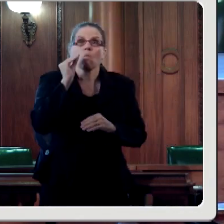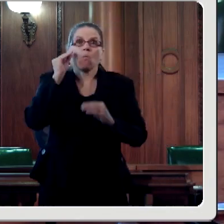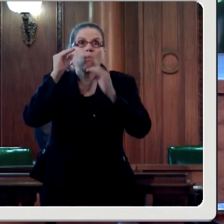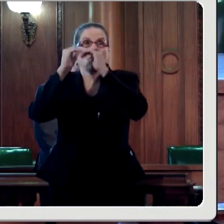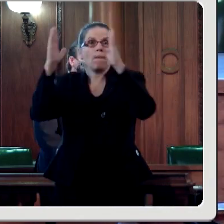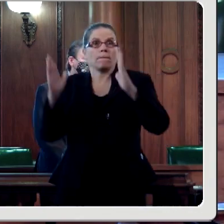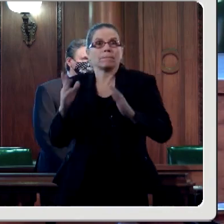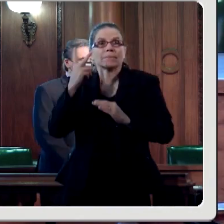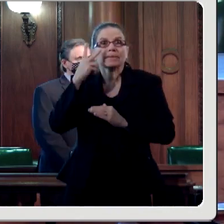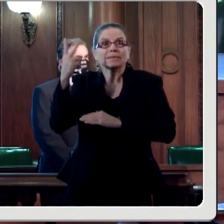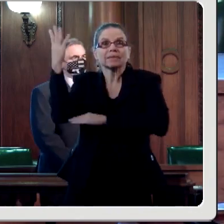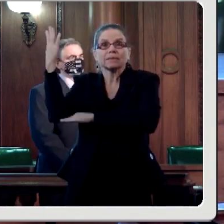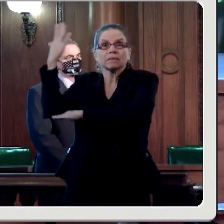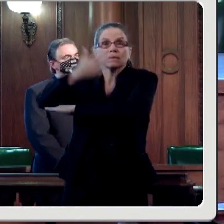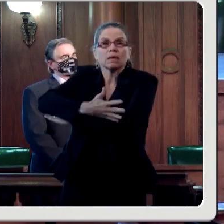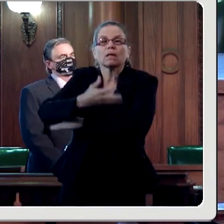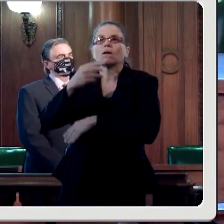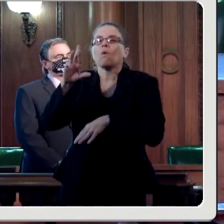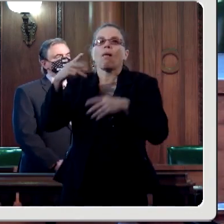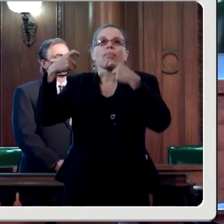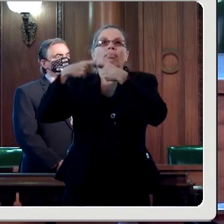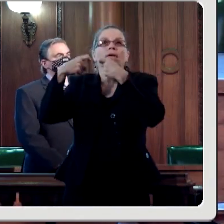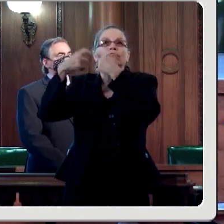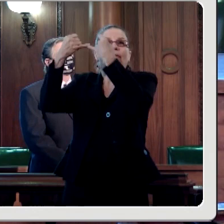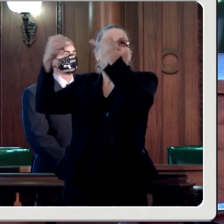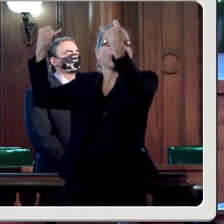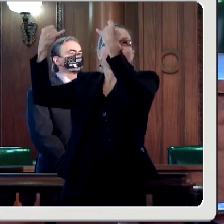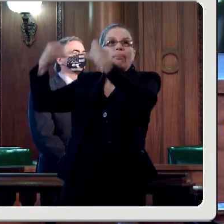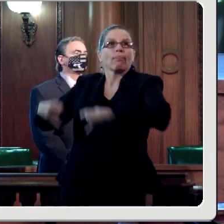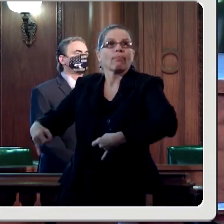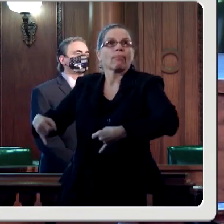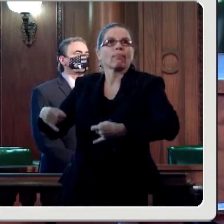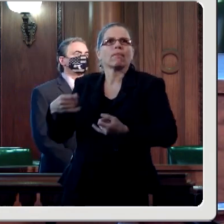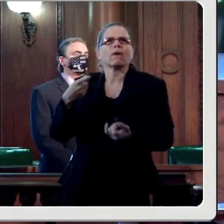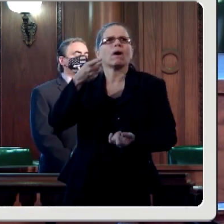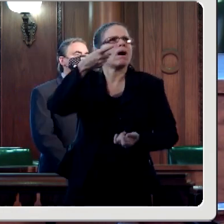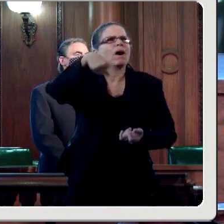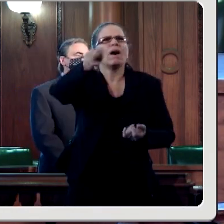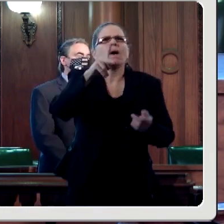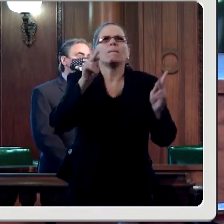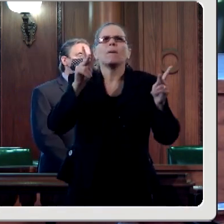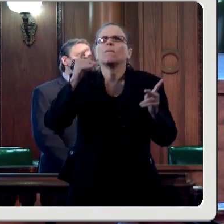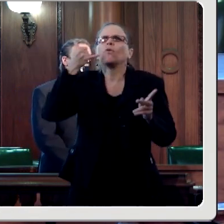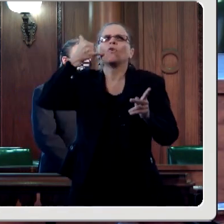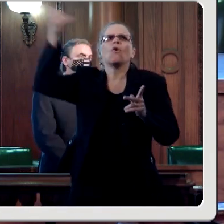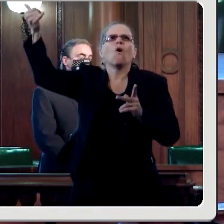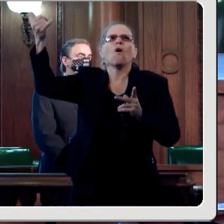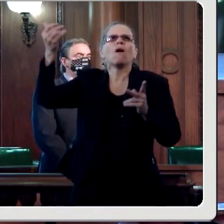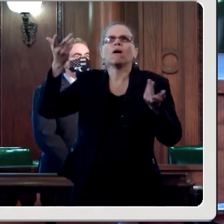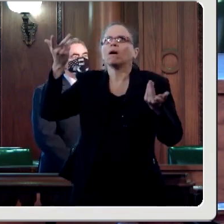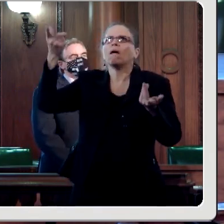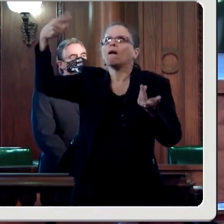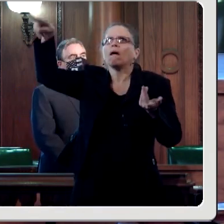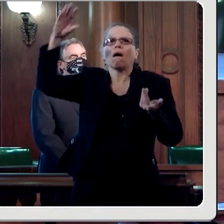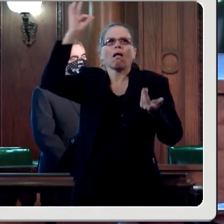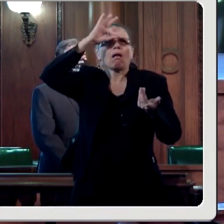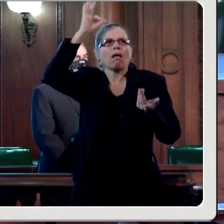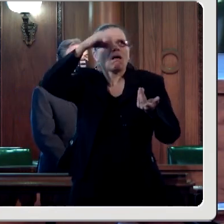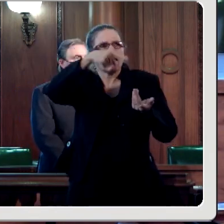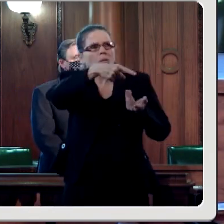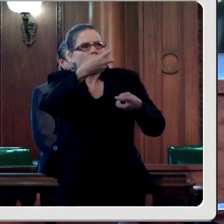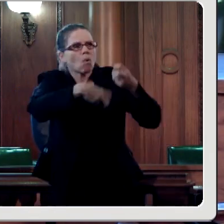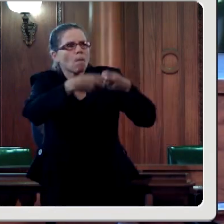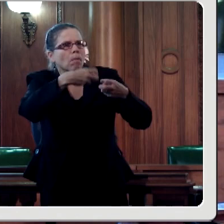power, most of those residents did not call Eversource. So Eversource had no record that you did not have power.